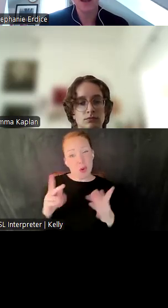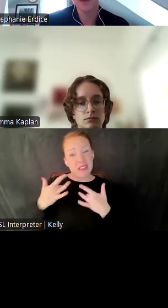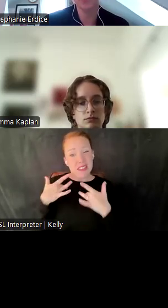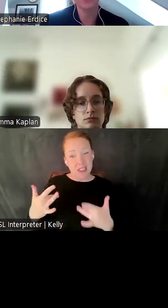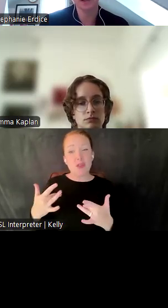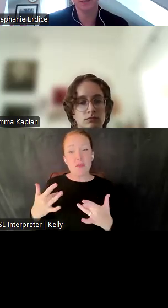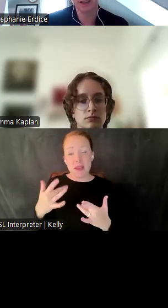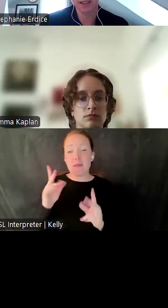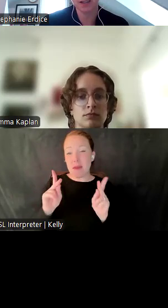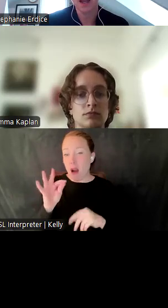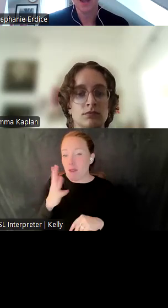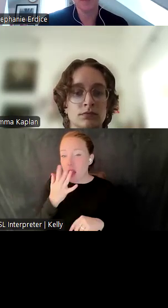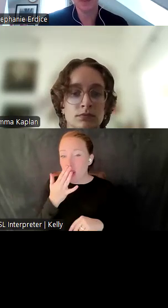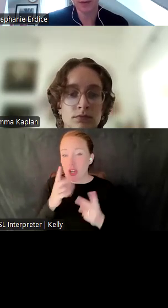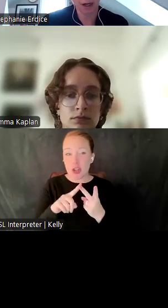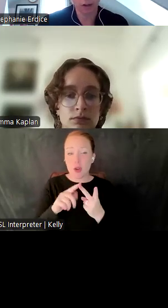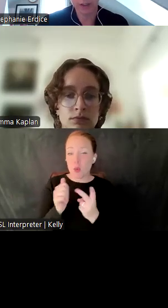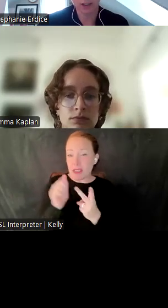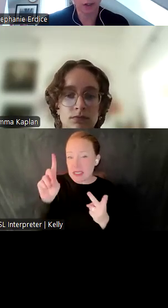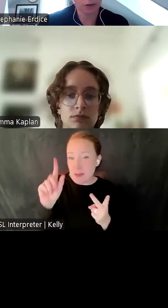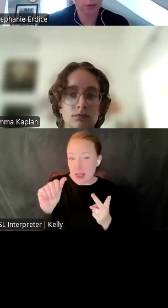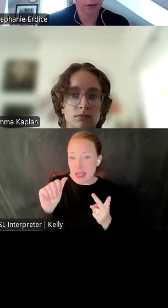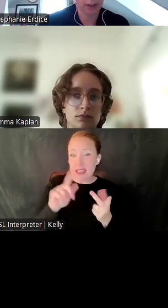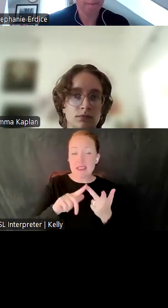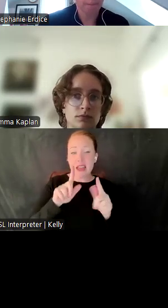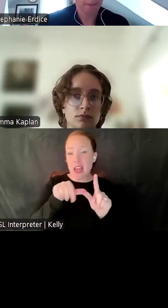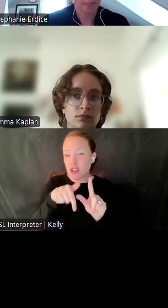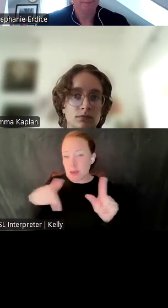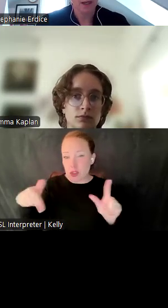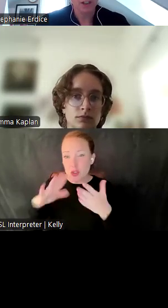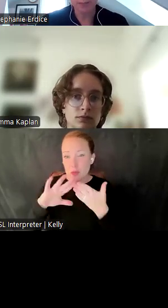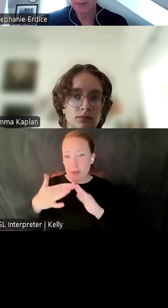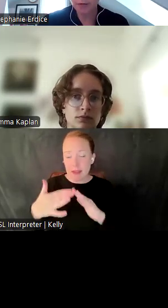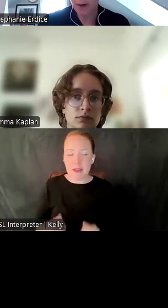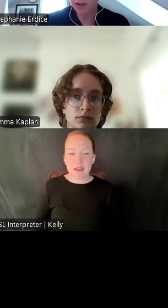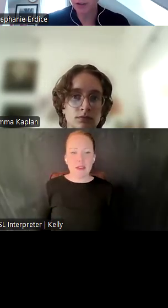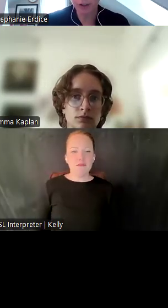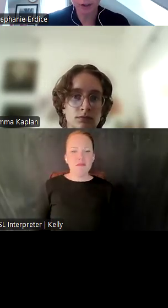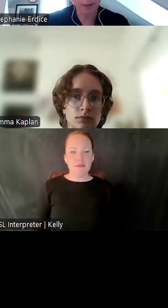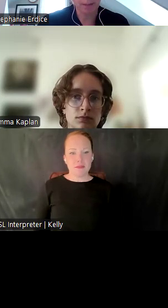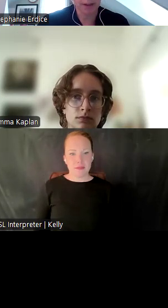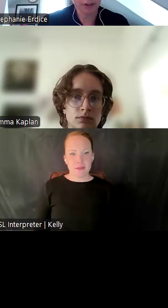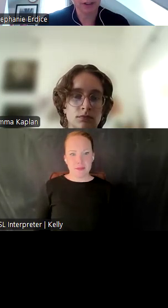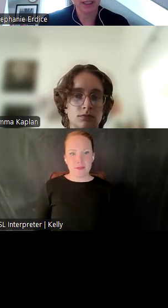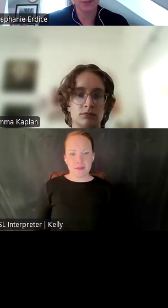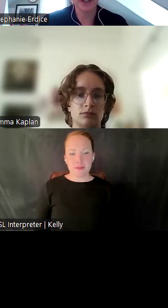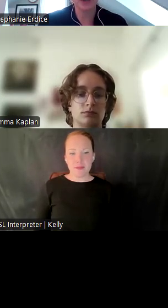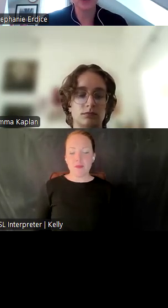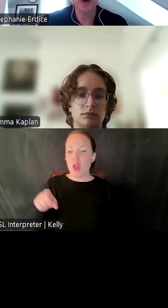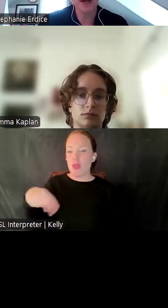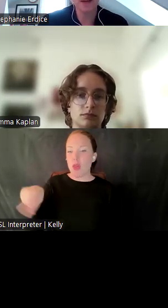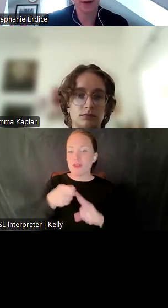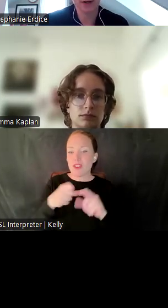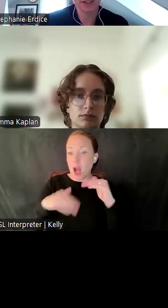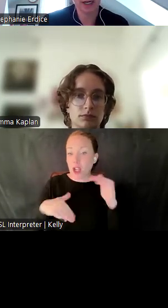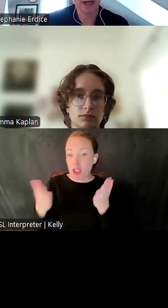color, people with disabilities, and people in the LGBTQ community. So people from underserved populations experience